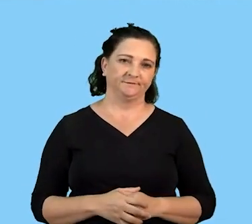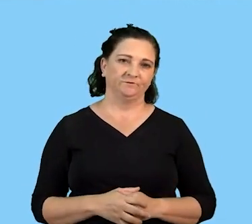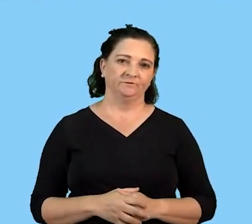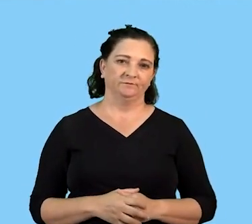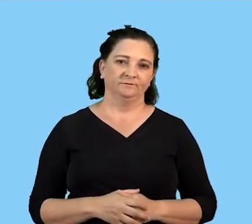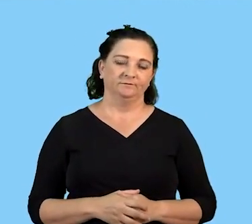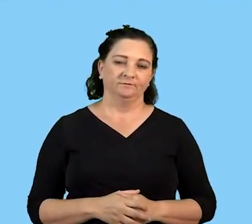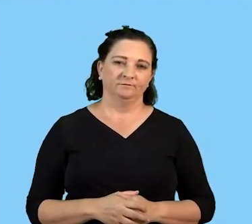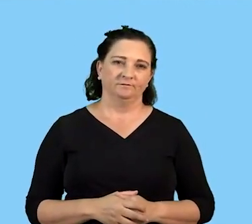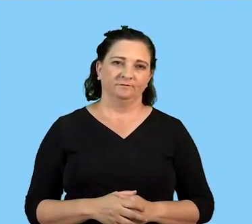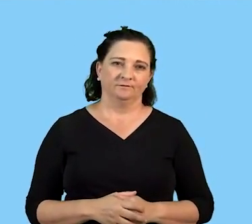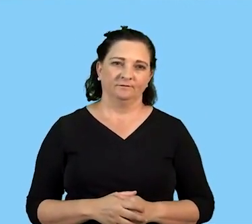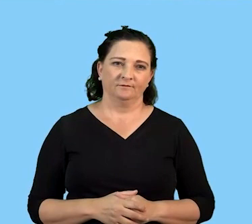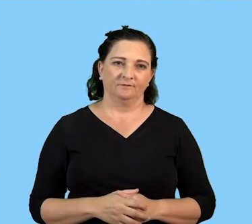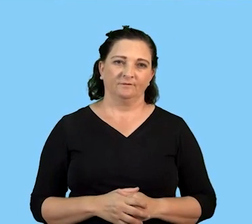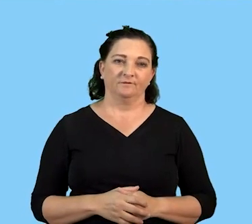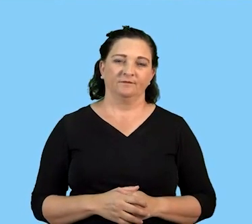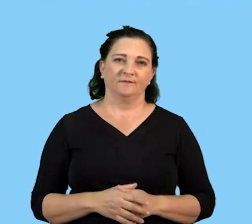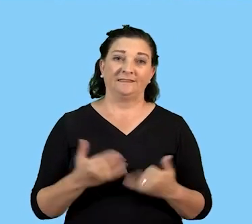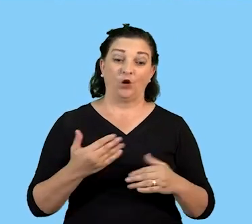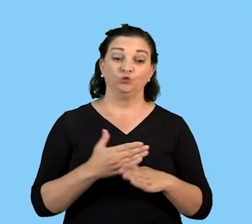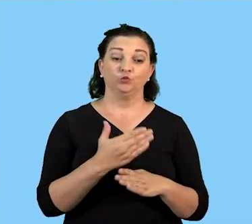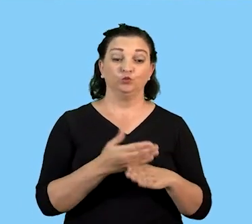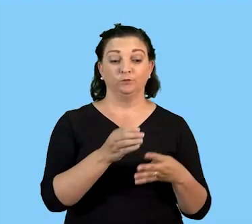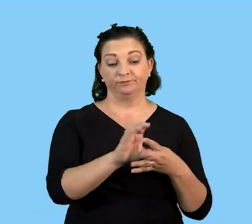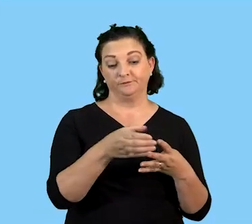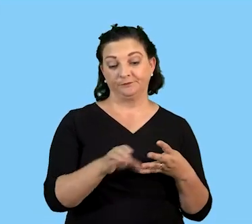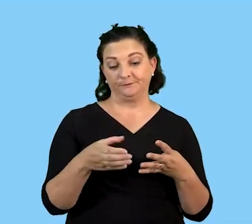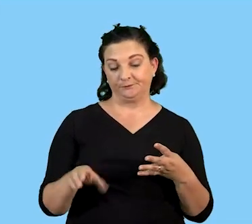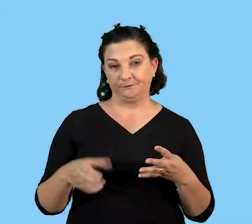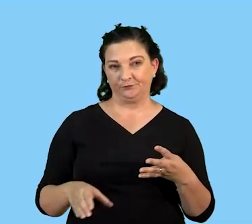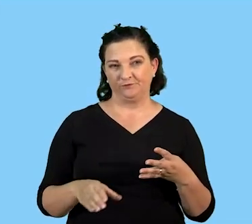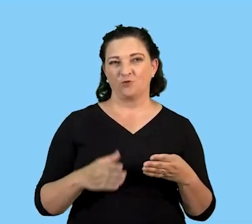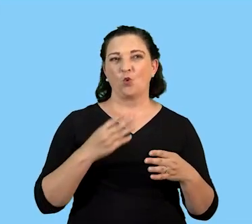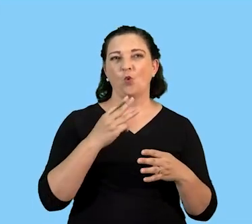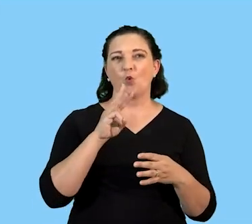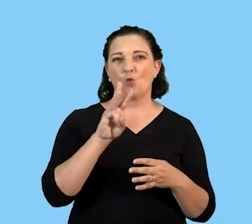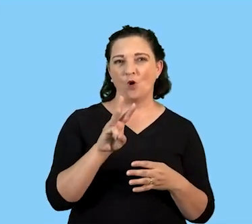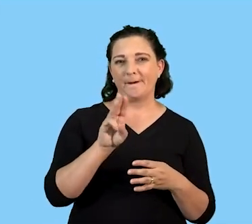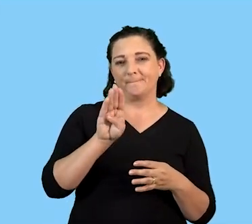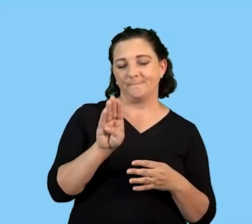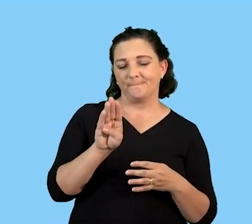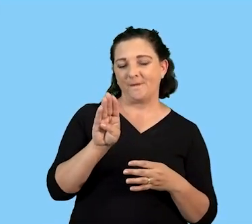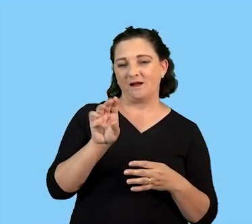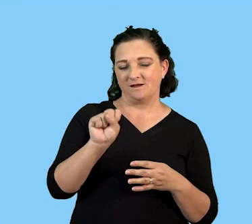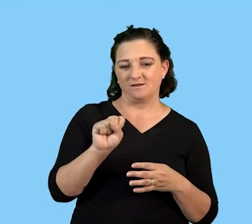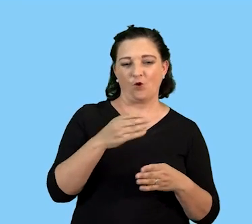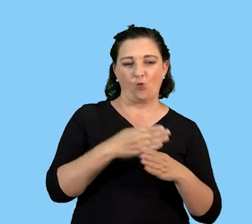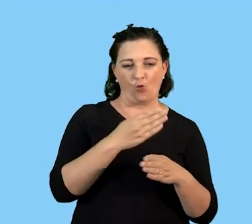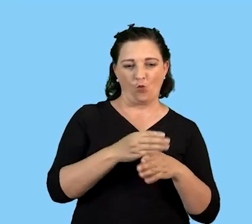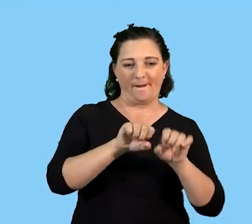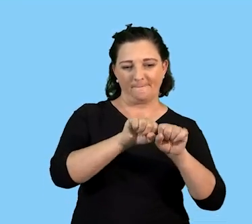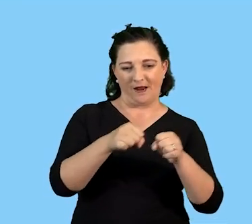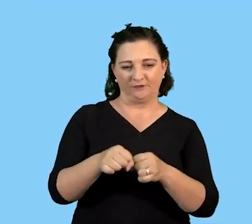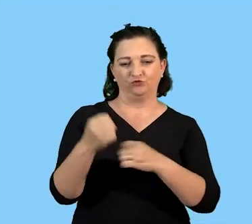order. Then let's move on to work breakdown structure, WBS. A work breakdown structure is used to